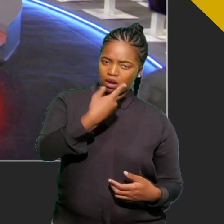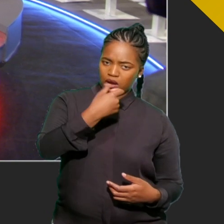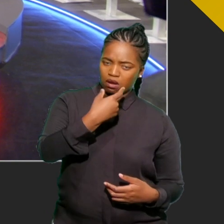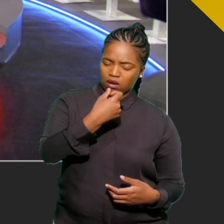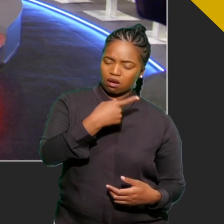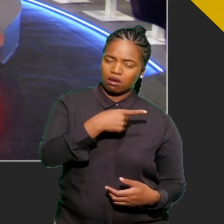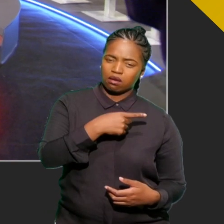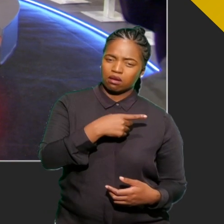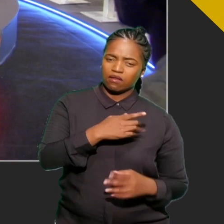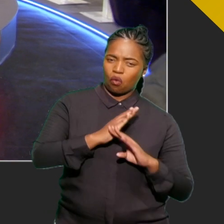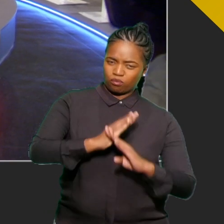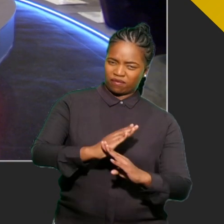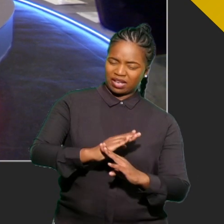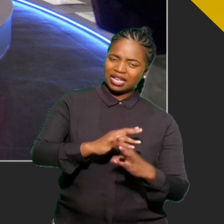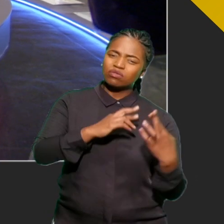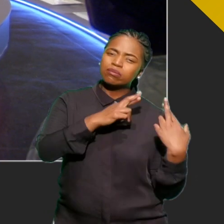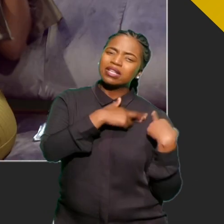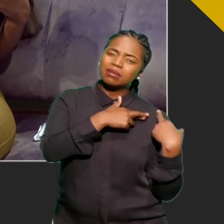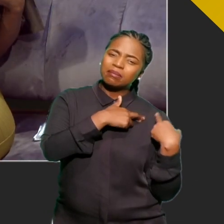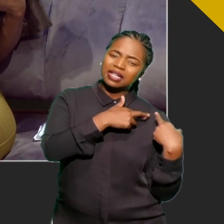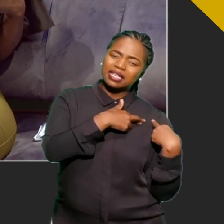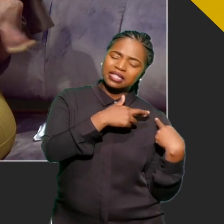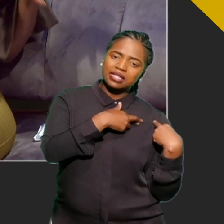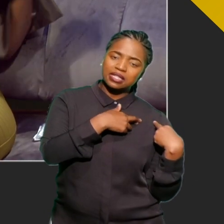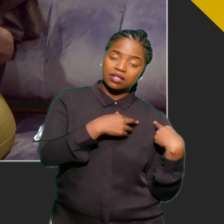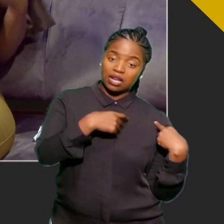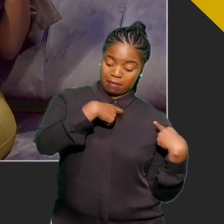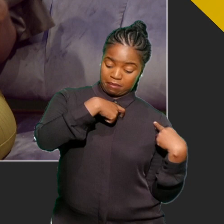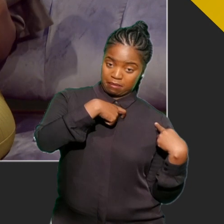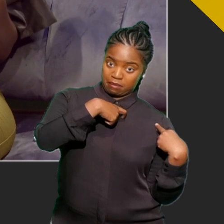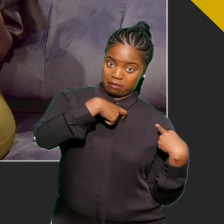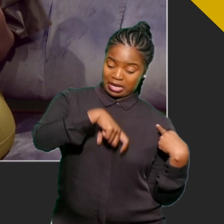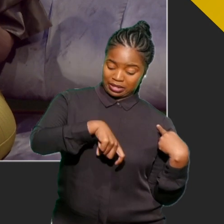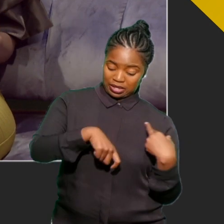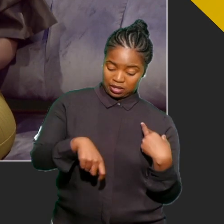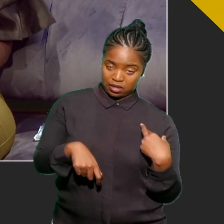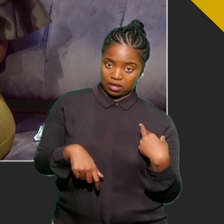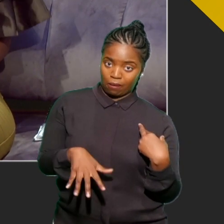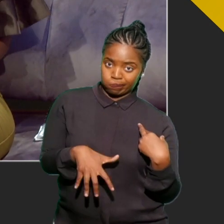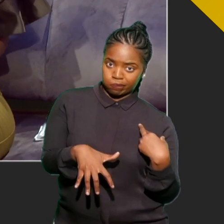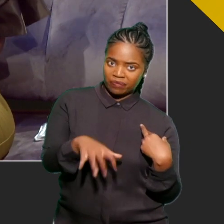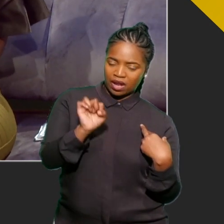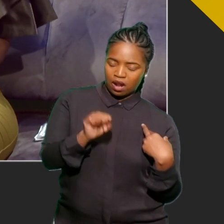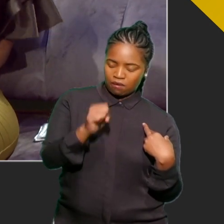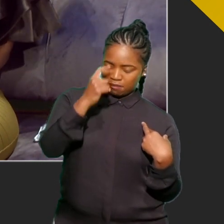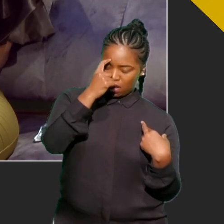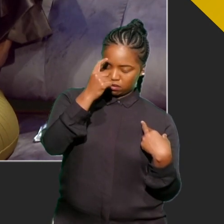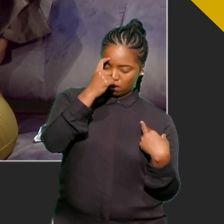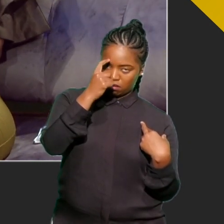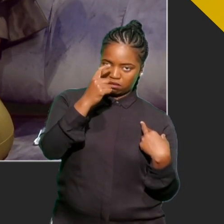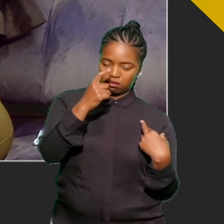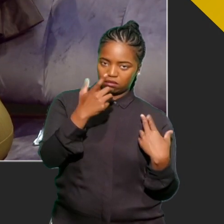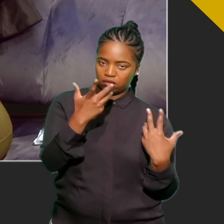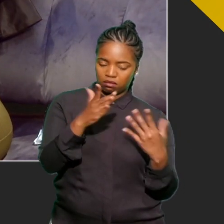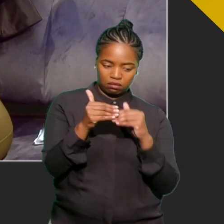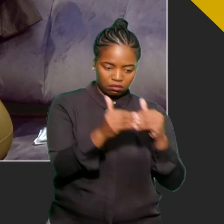bonagala. What is that responsibility that the person, the young person who's now pregnant, must now take on the mental health of